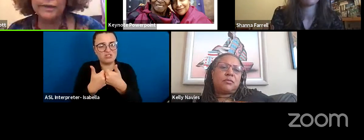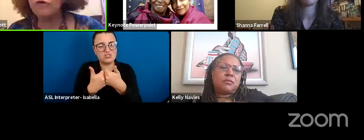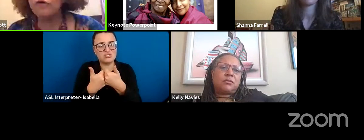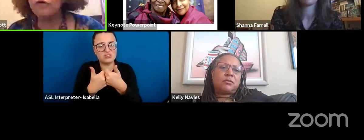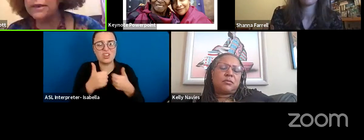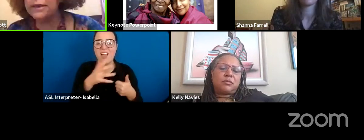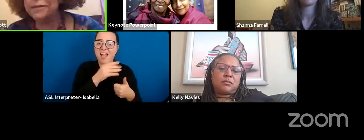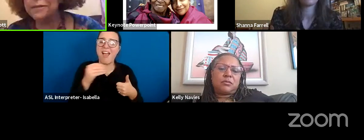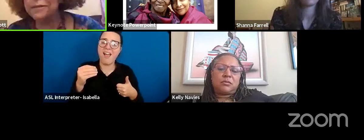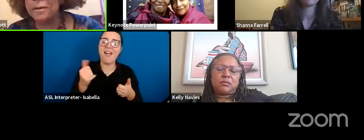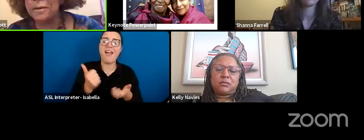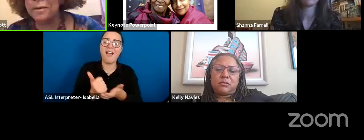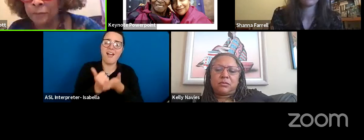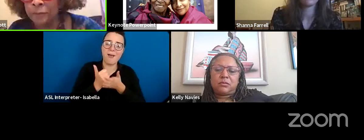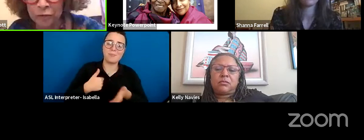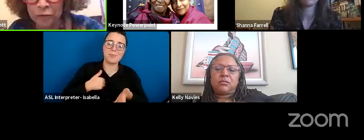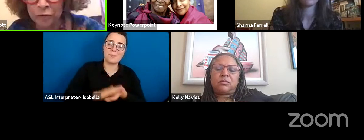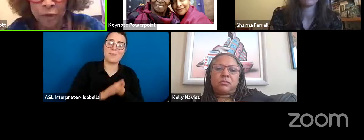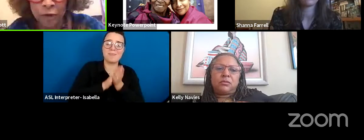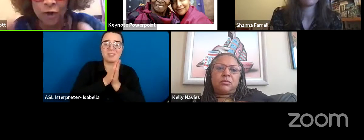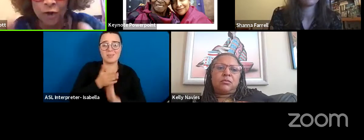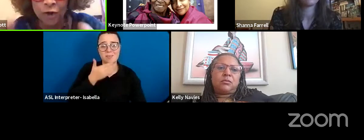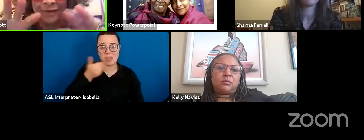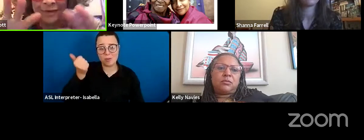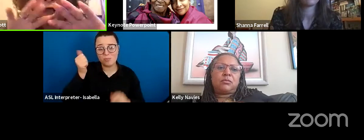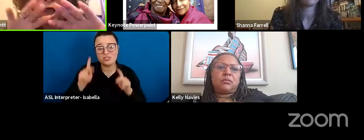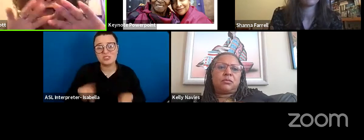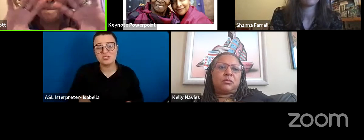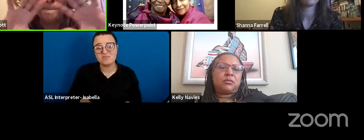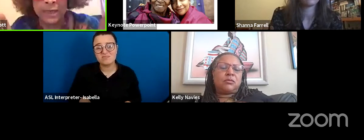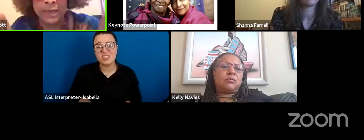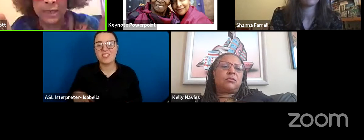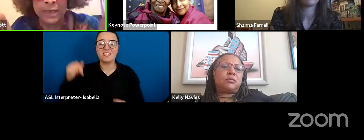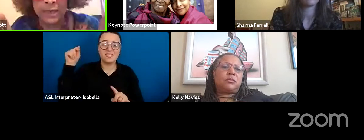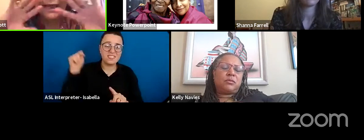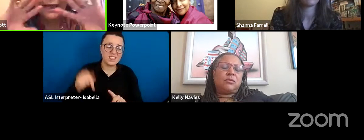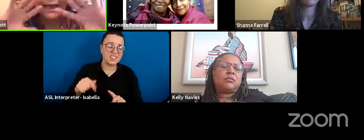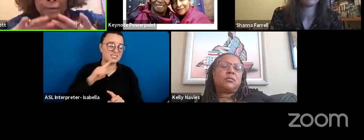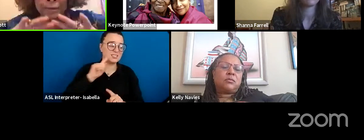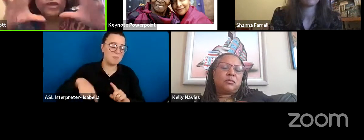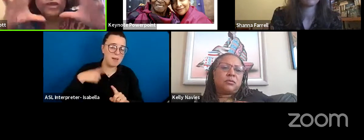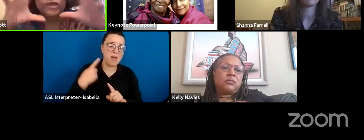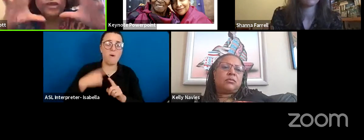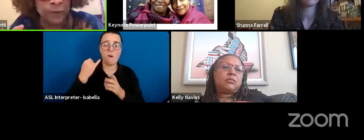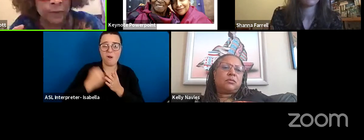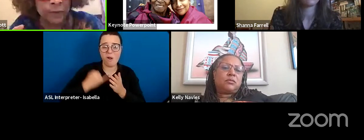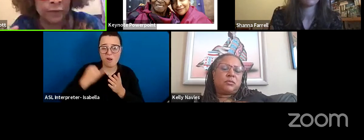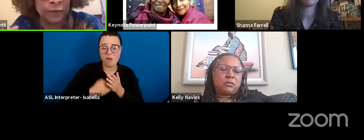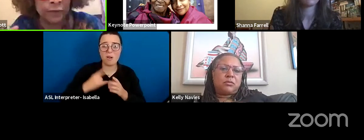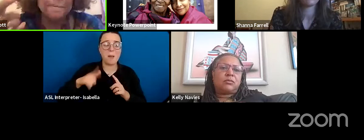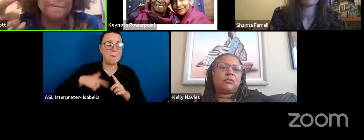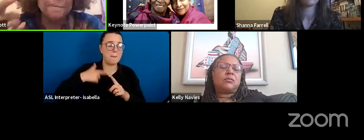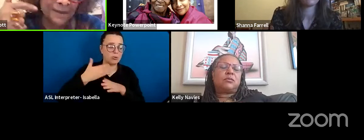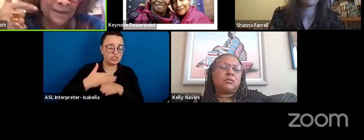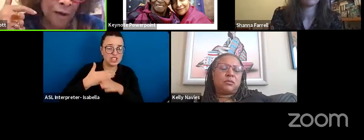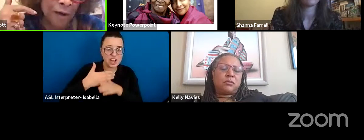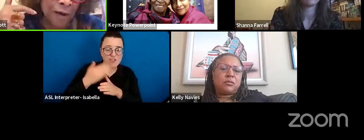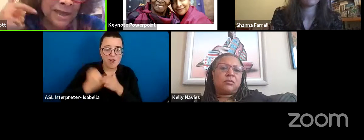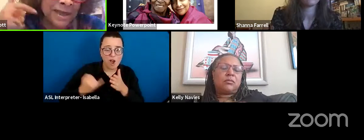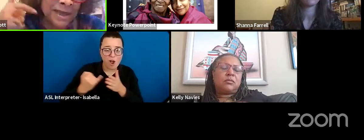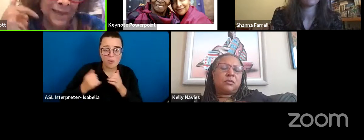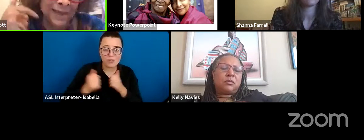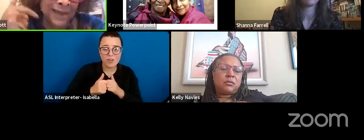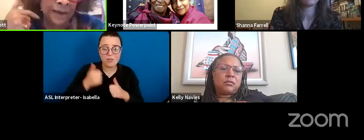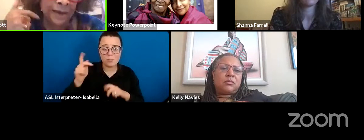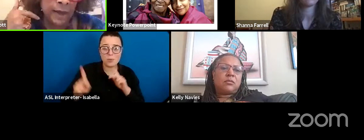And they help me become a better person because I want you to know this is about making art and it's about sharing art with others, but it's about